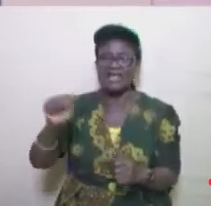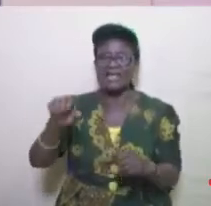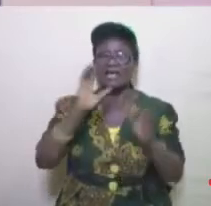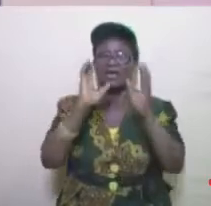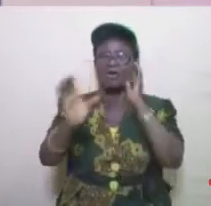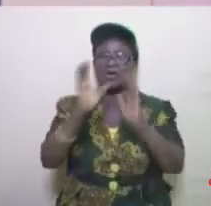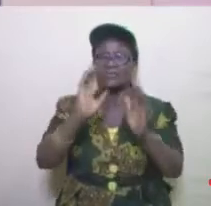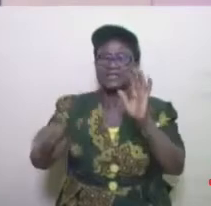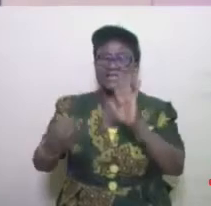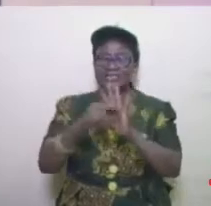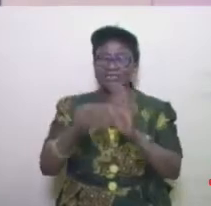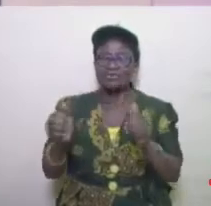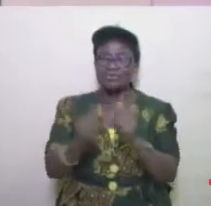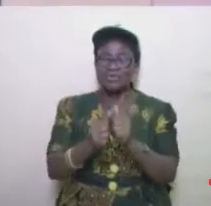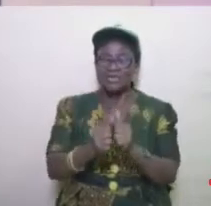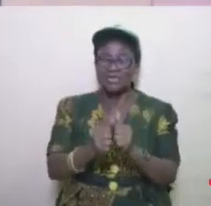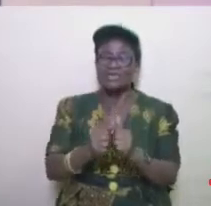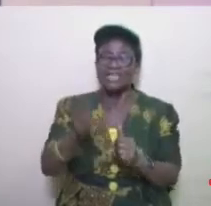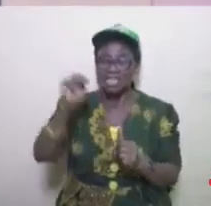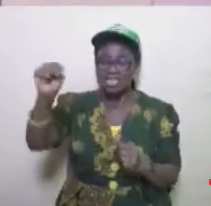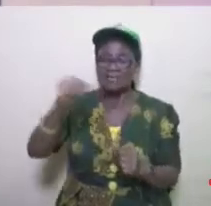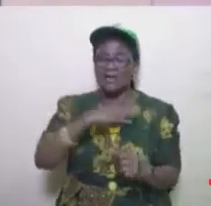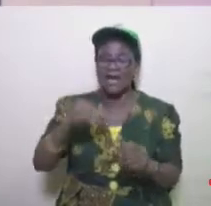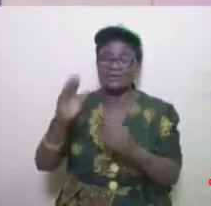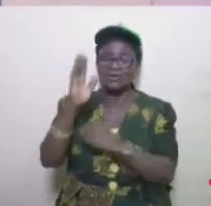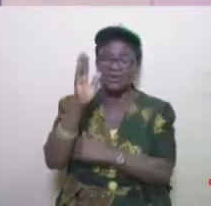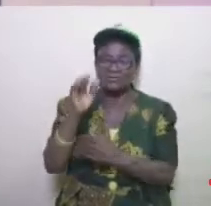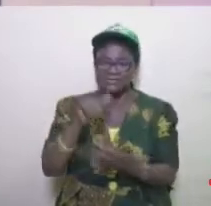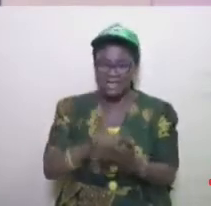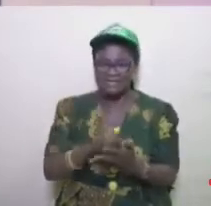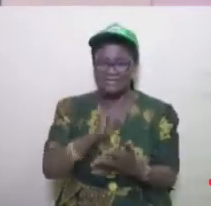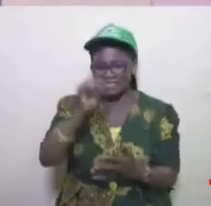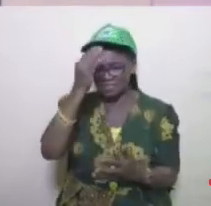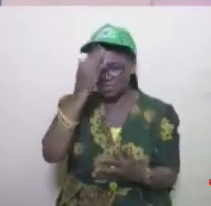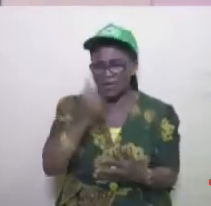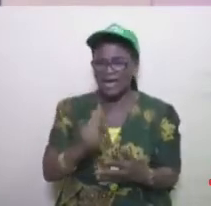him and God. That's why, as we